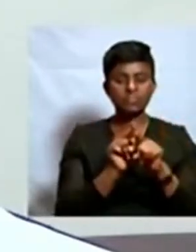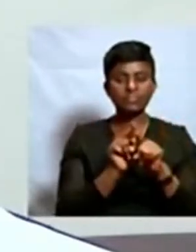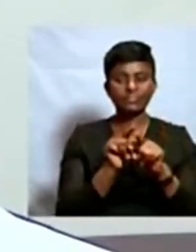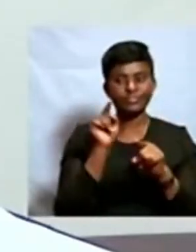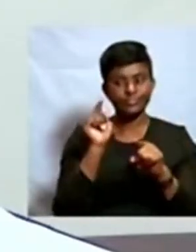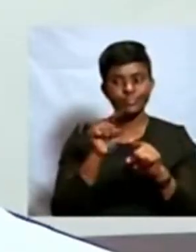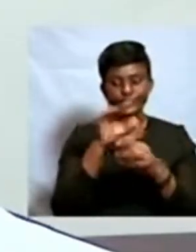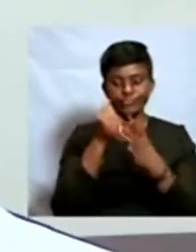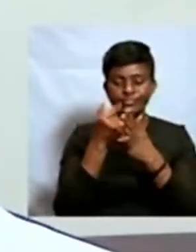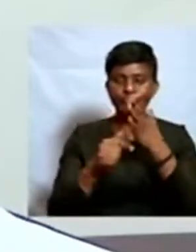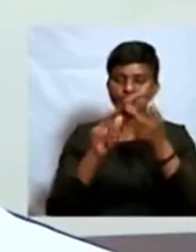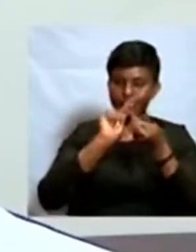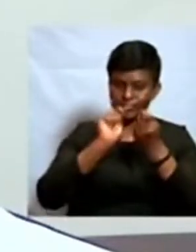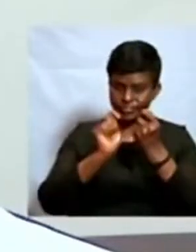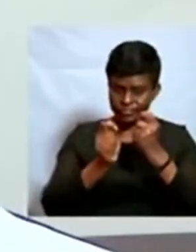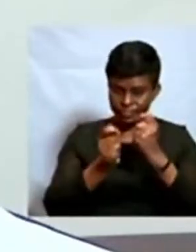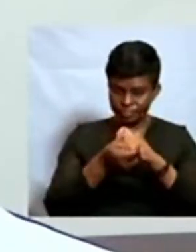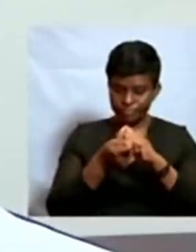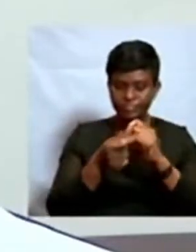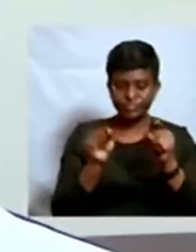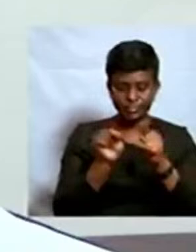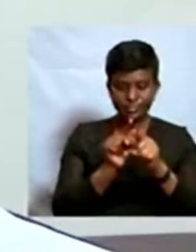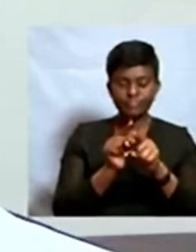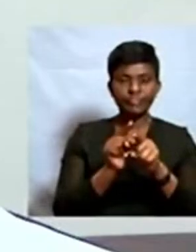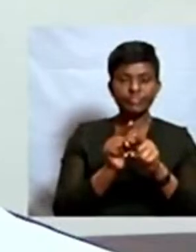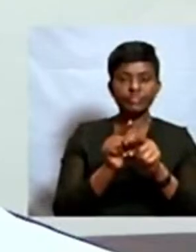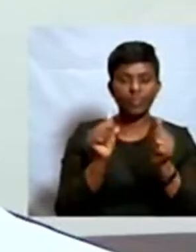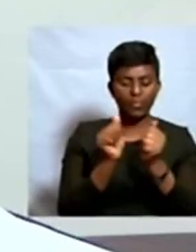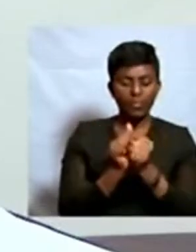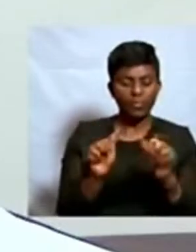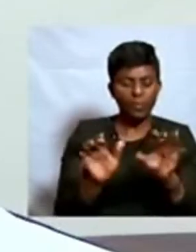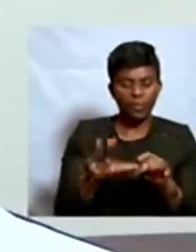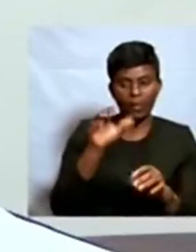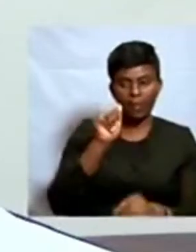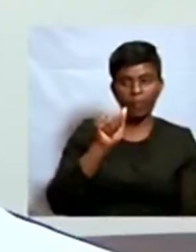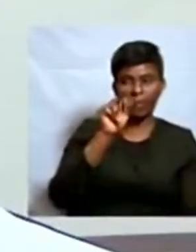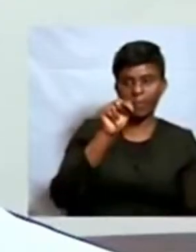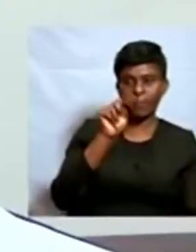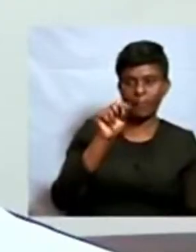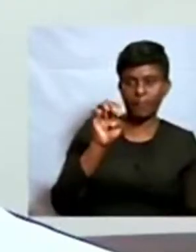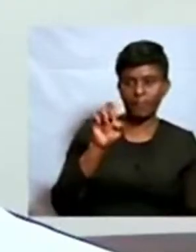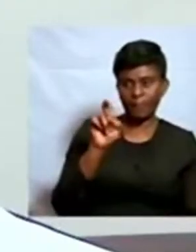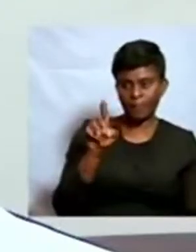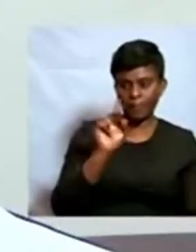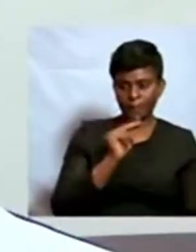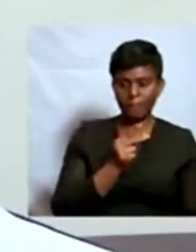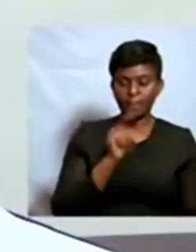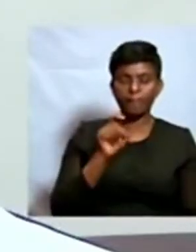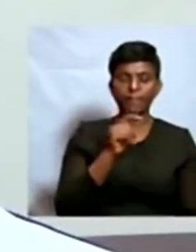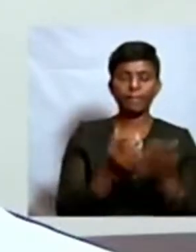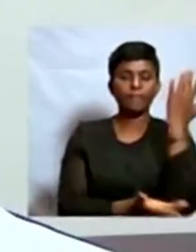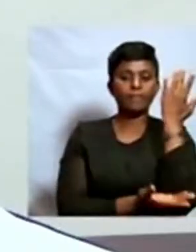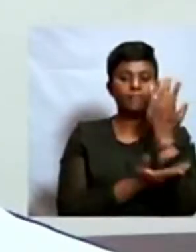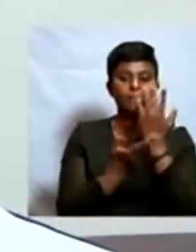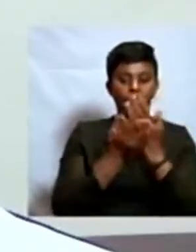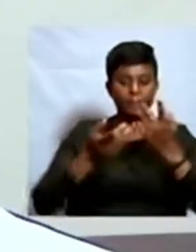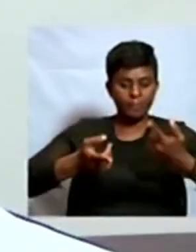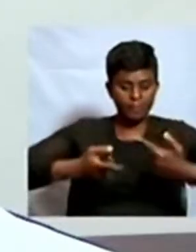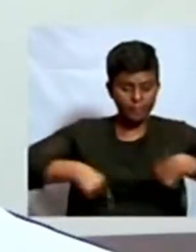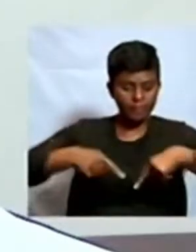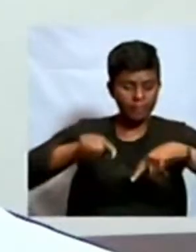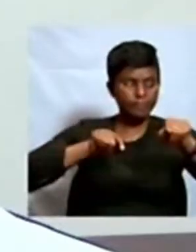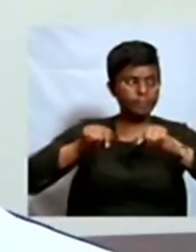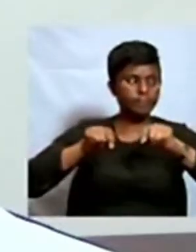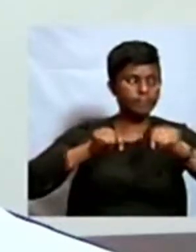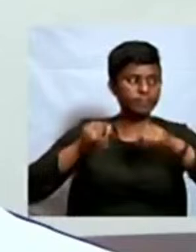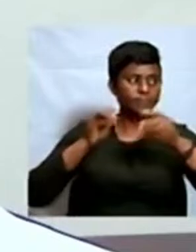is evolving according to ICAO annexes. So we need to upgrade our local